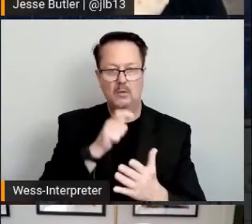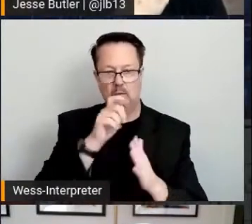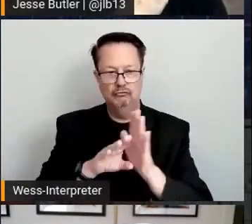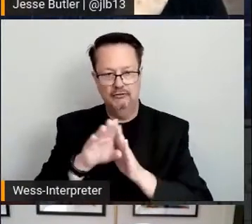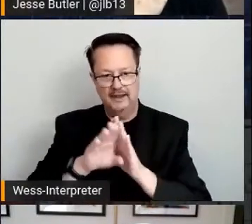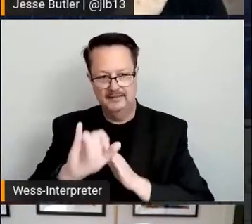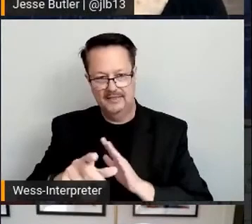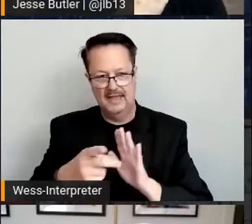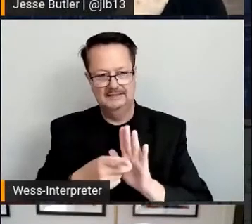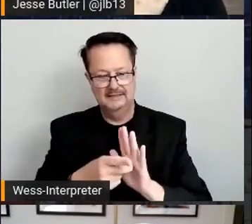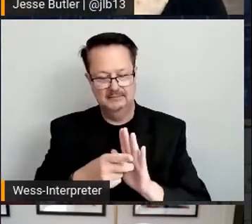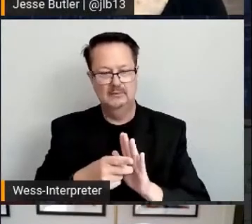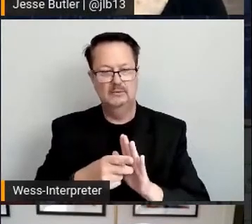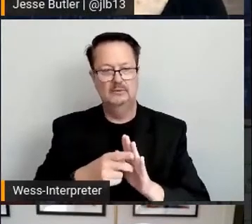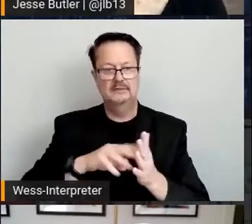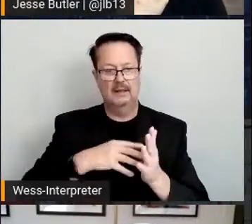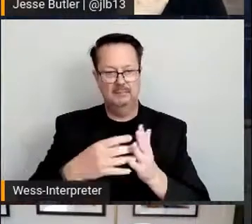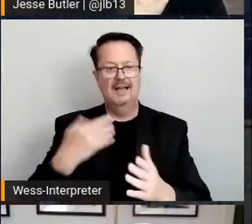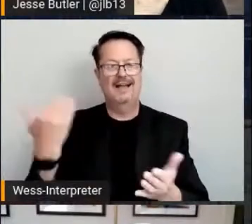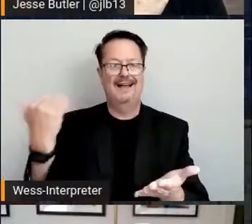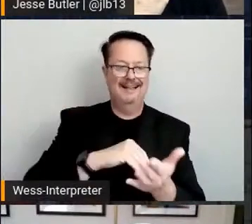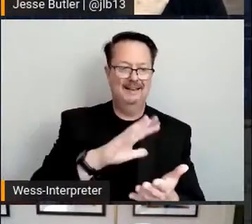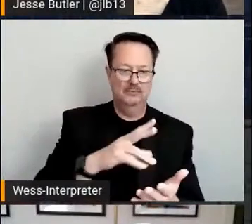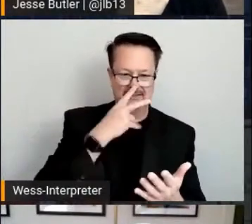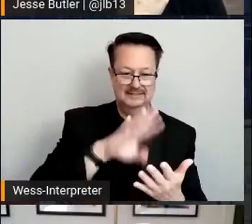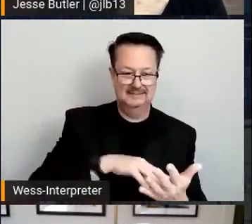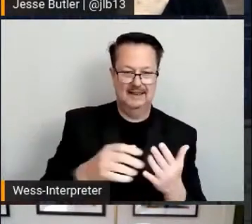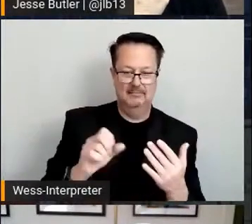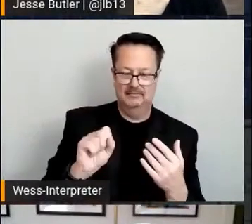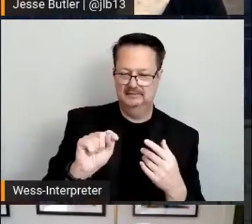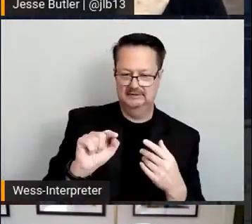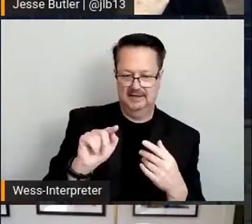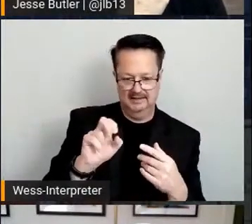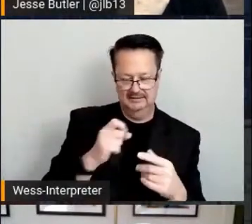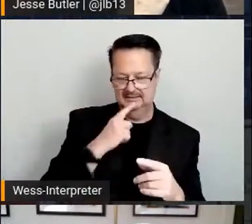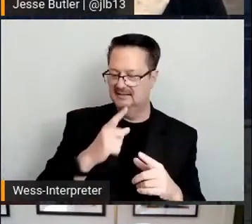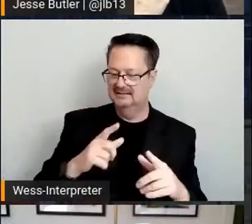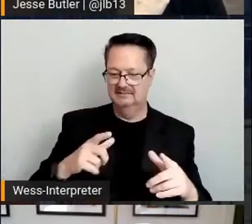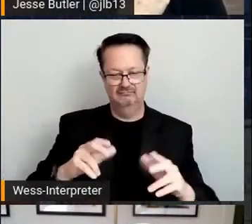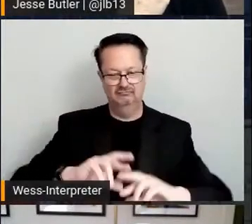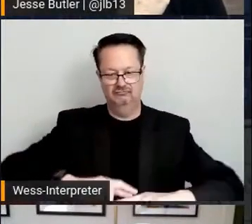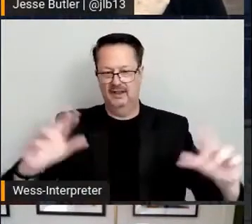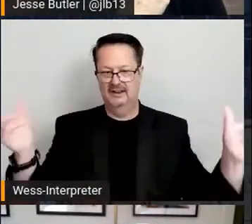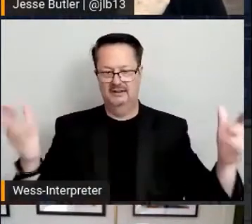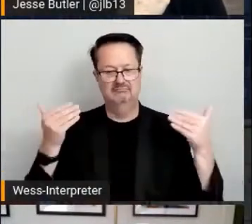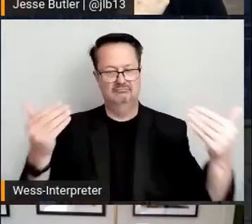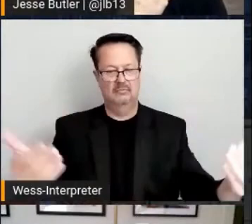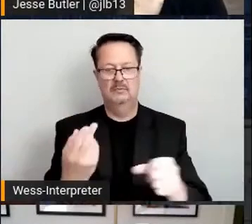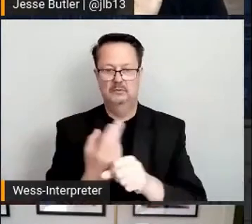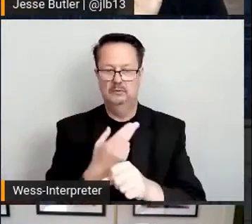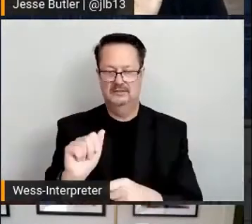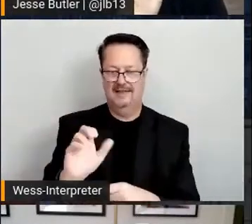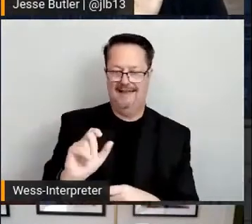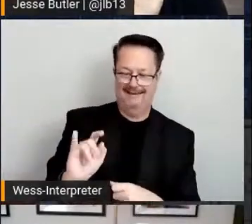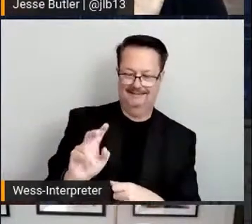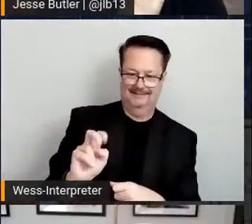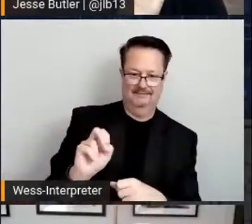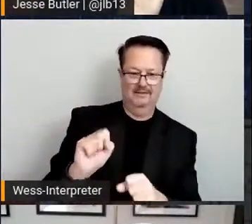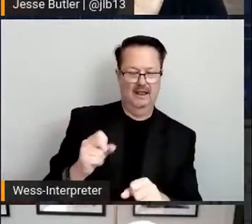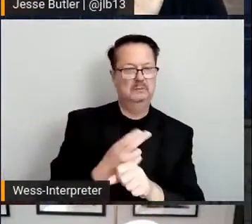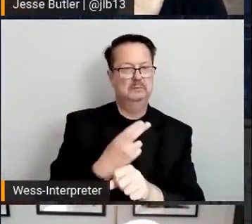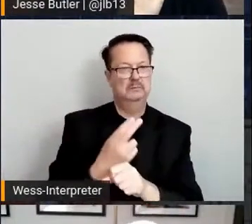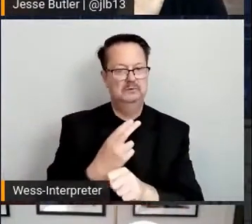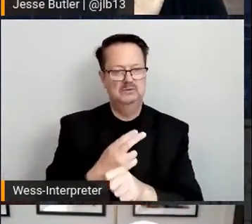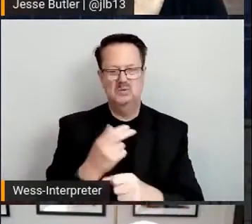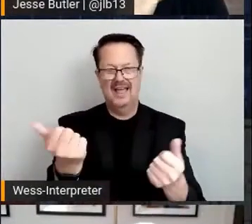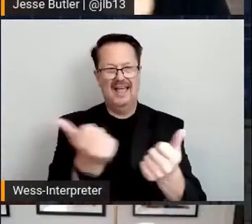And here at the end, we're going to see the table status that says it's active, which is ready to be used or consumed by the Lambda functions. So